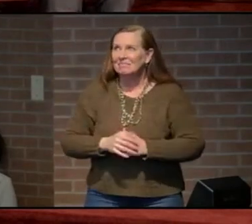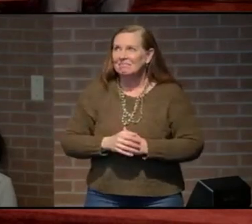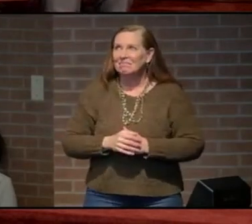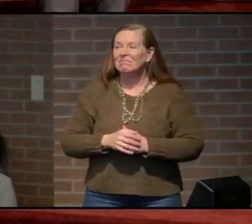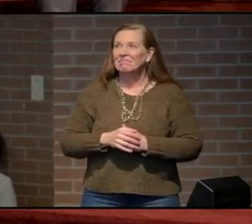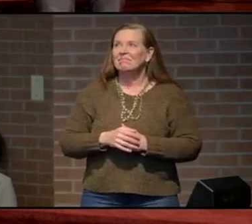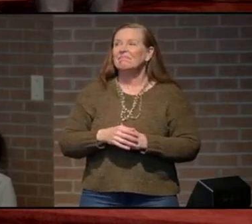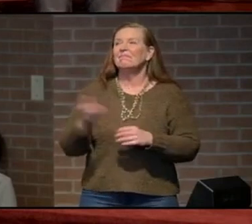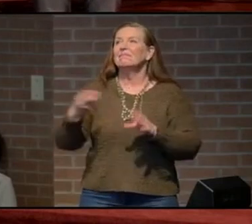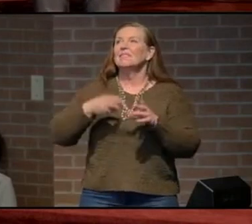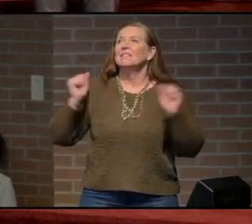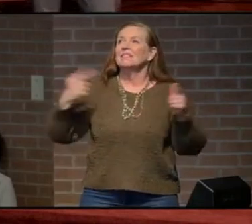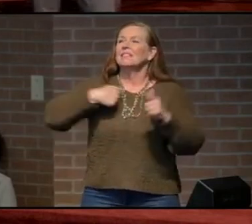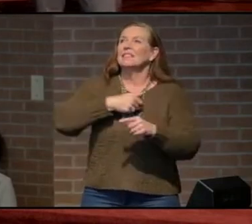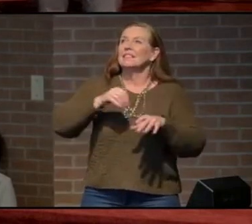this place.